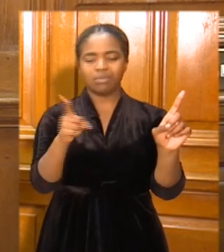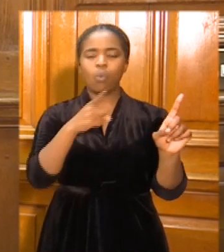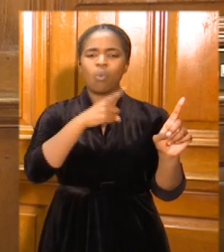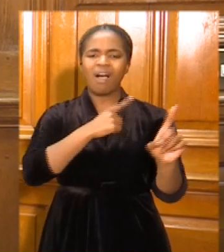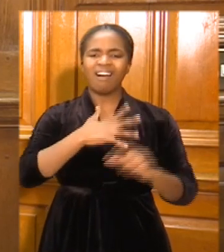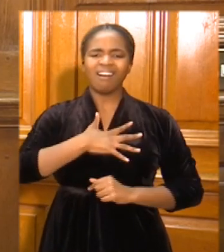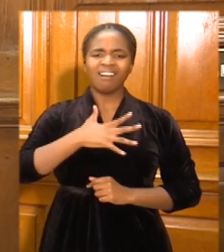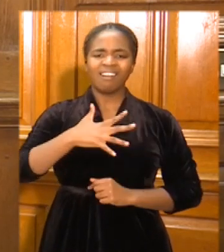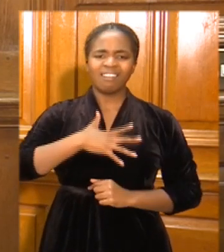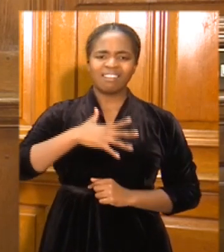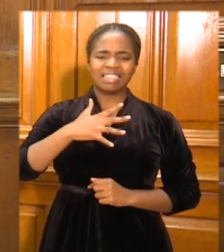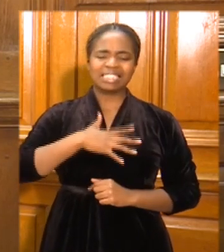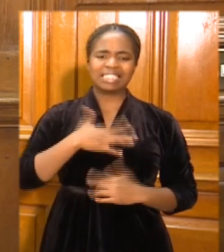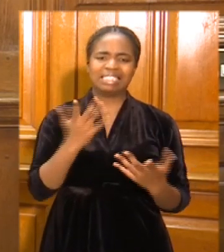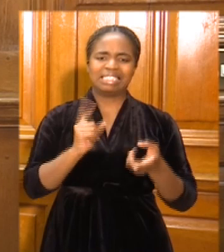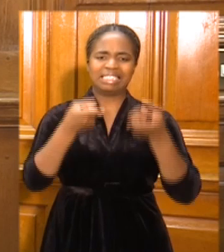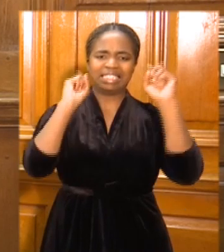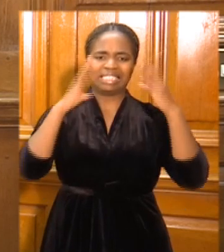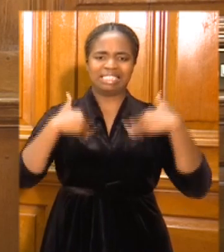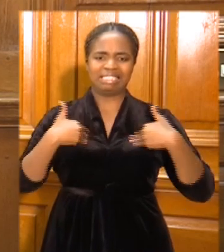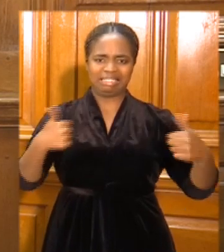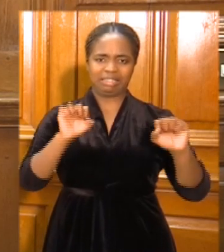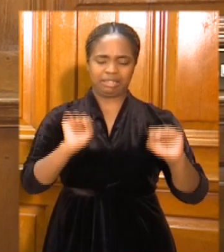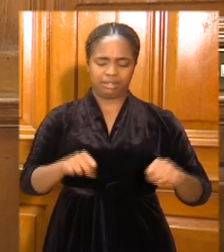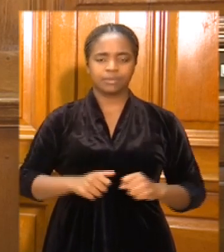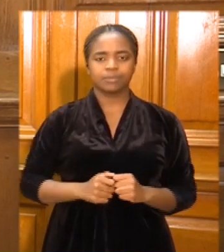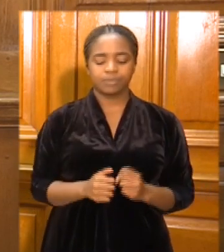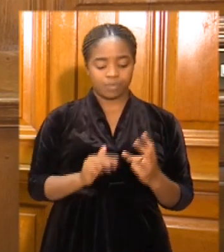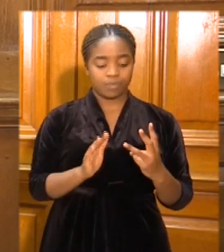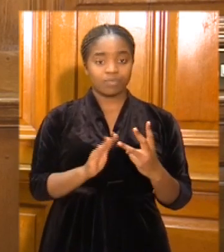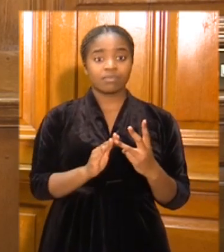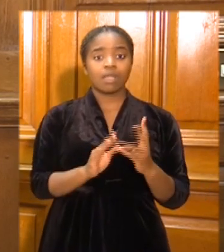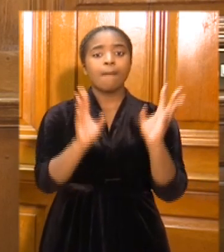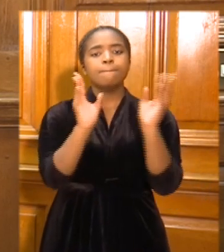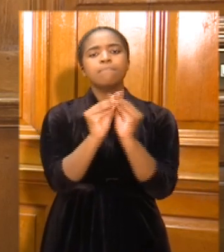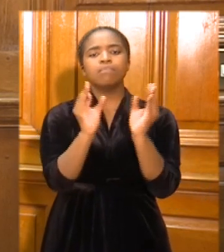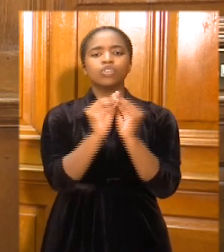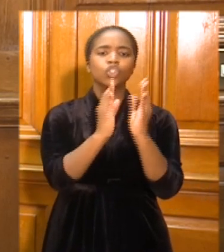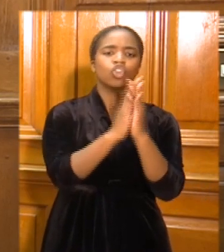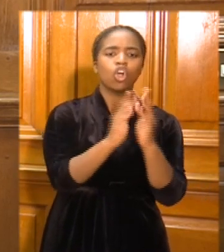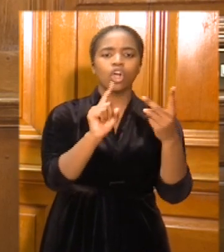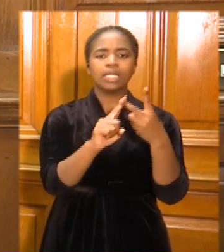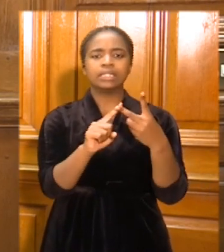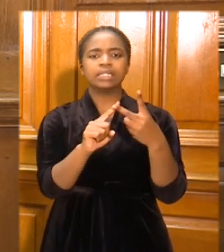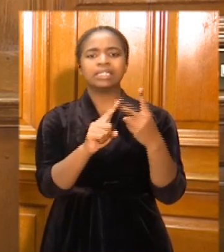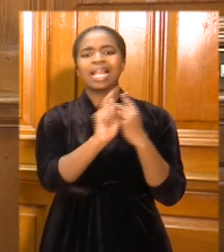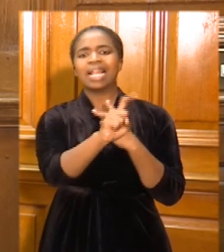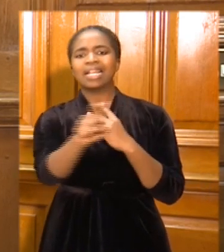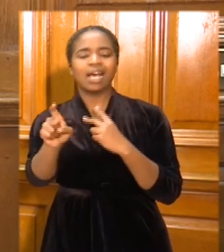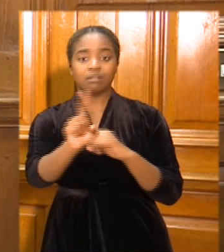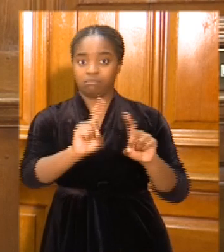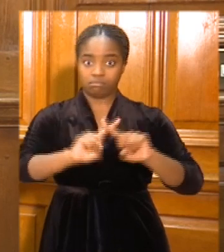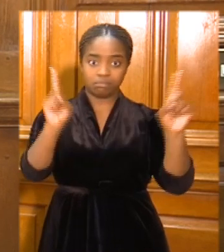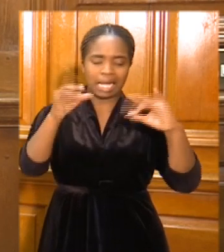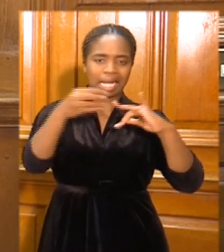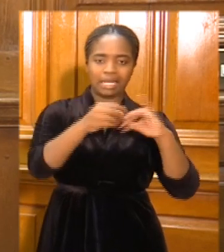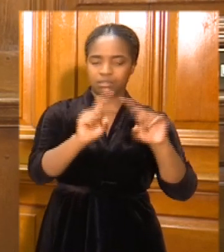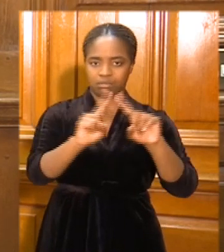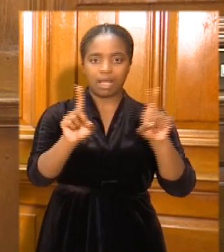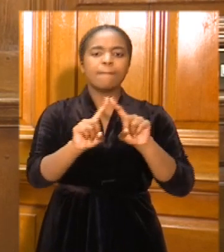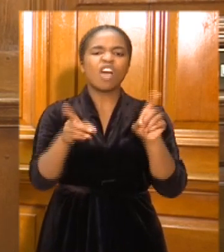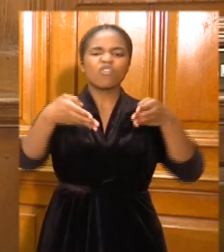smoking. All gatherings will remain prohibited except for funerals with